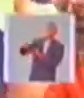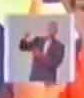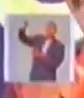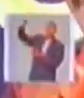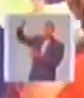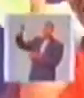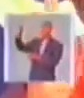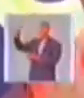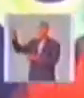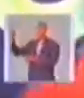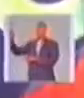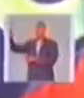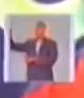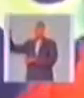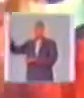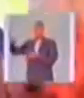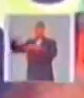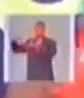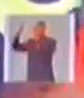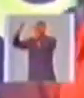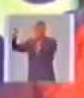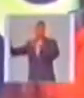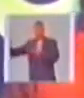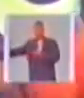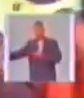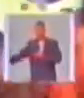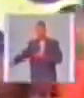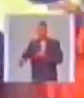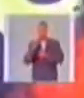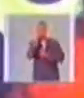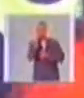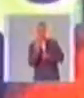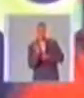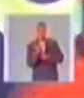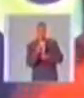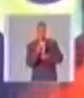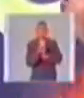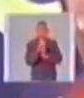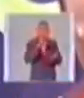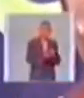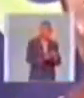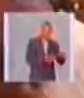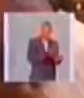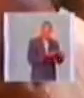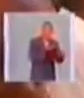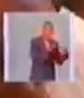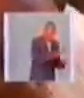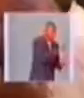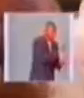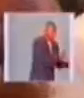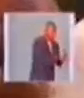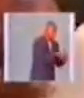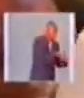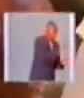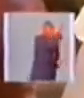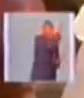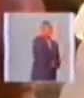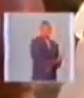number 12. Nehemiah 13 no. Ushe ni di na bisa ahose. E diya ba ade. Ena nkofon di tuya tight. Bisa ahose ase mbisa